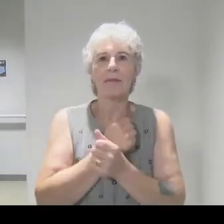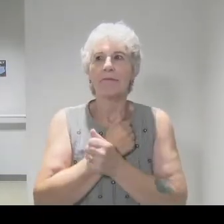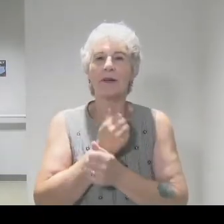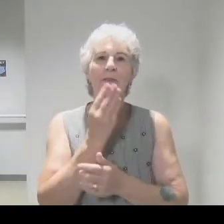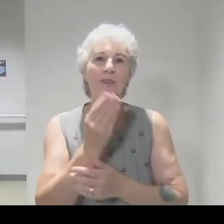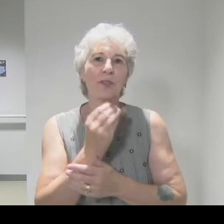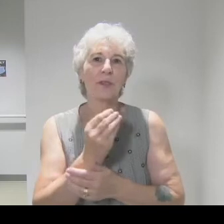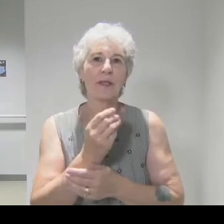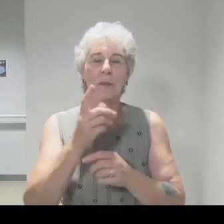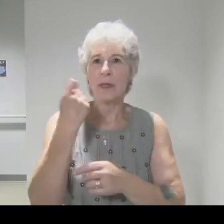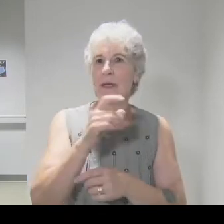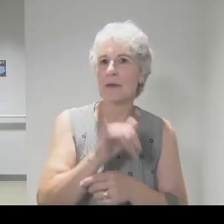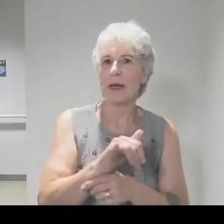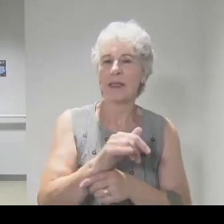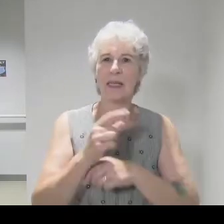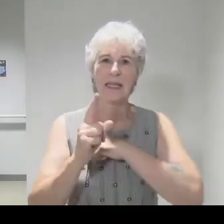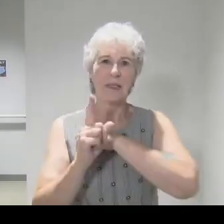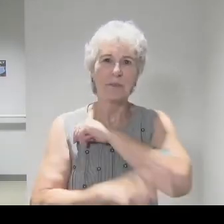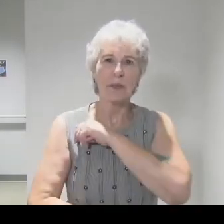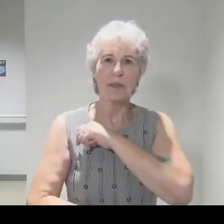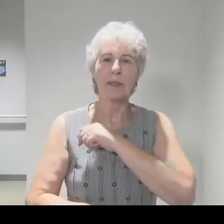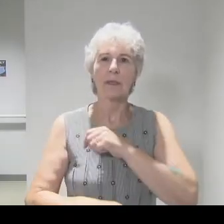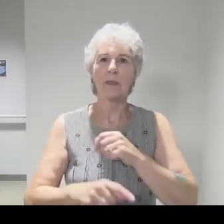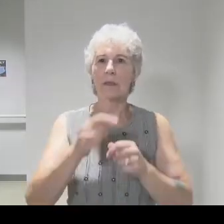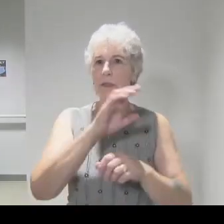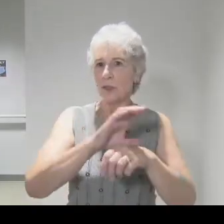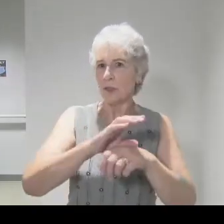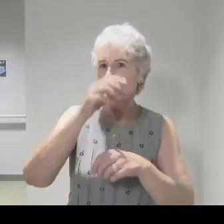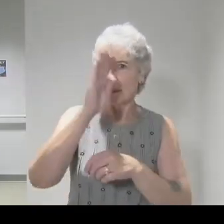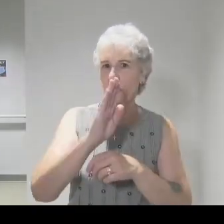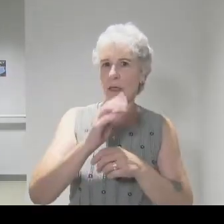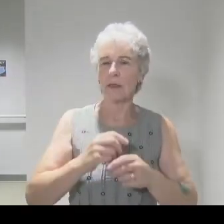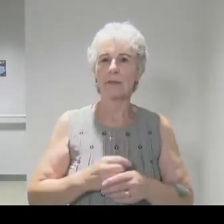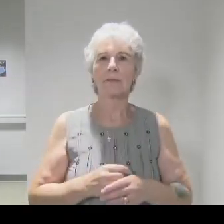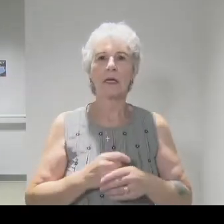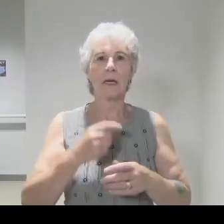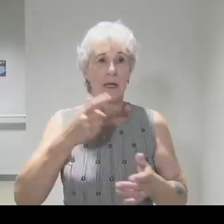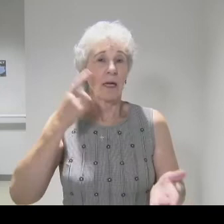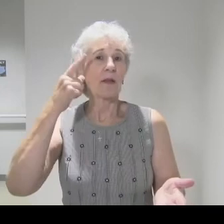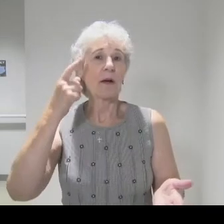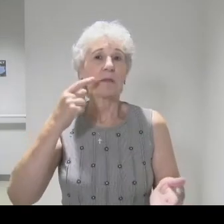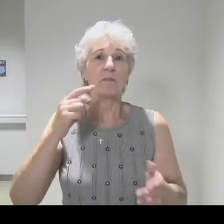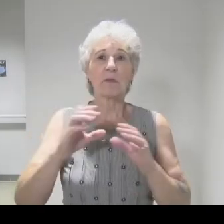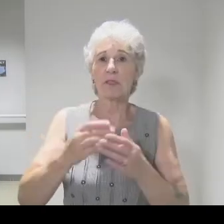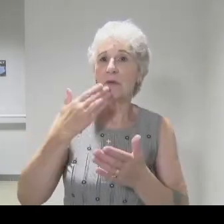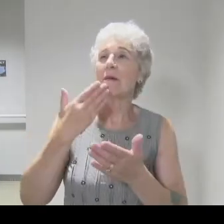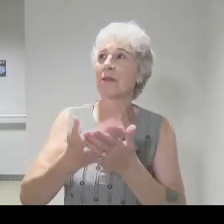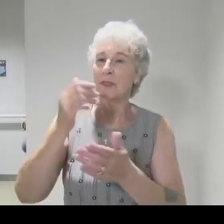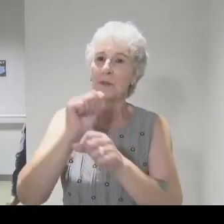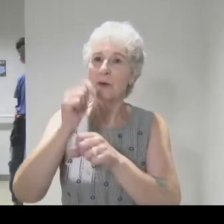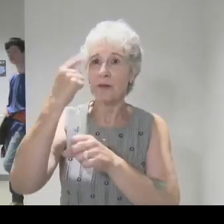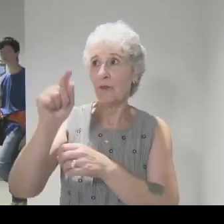And because of that zeal, he persecuted the Church of God in the name of Judaism and felt he was doing God a favor. He